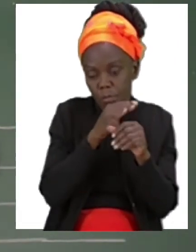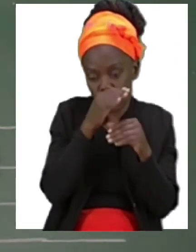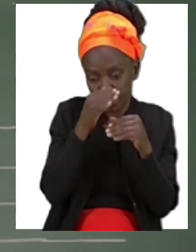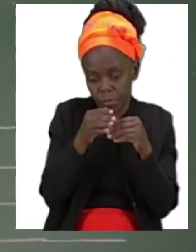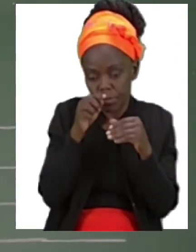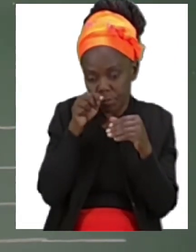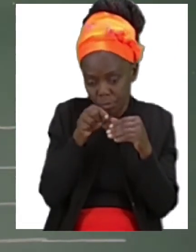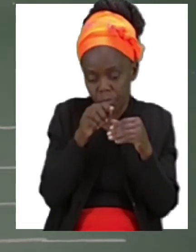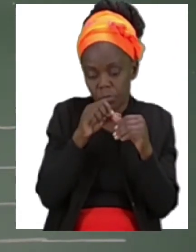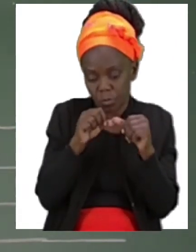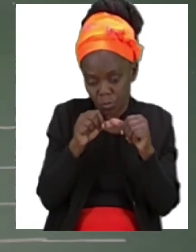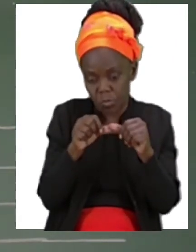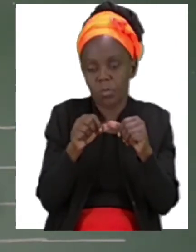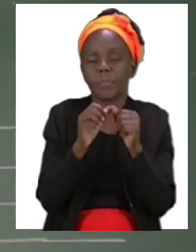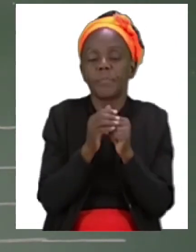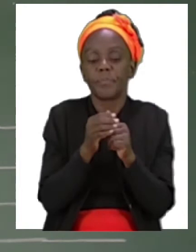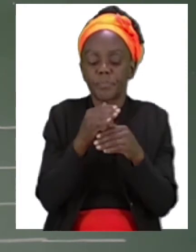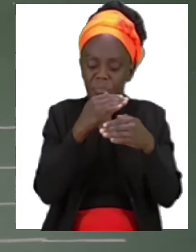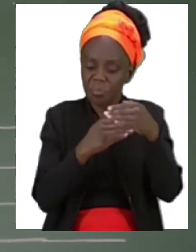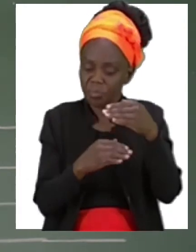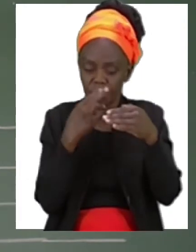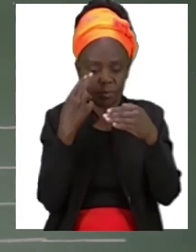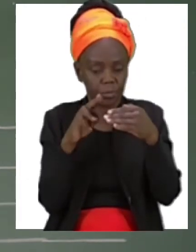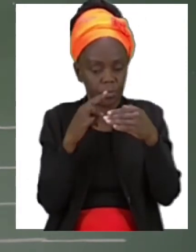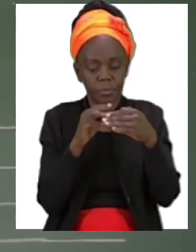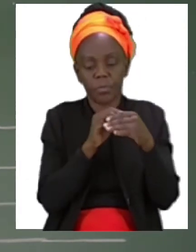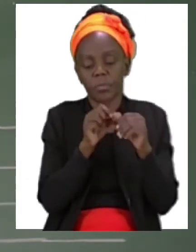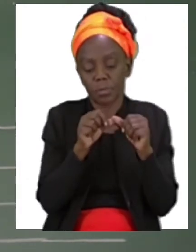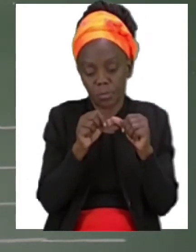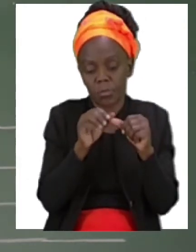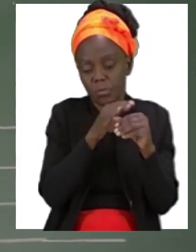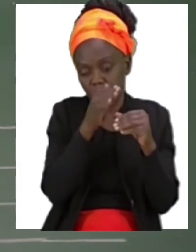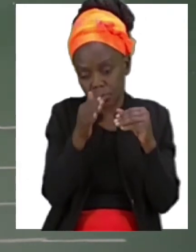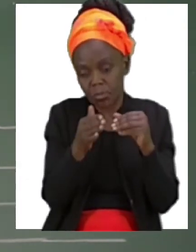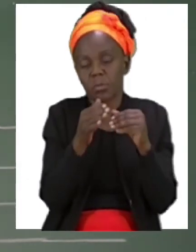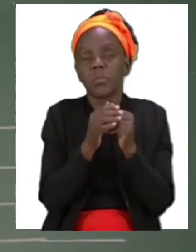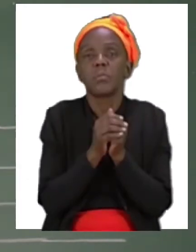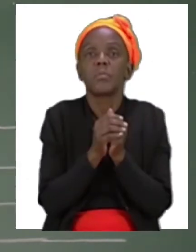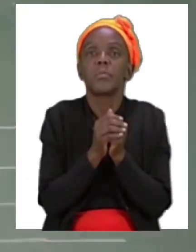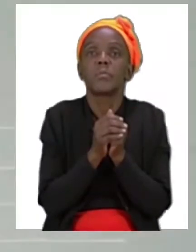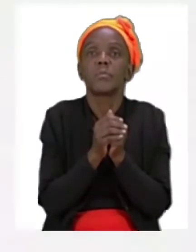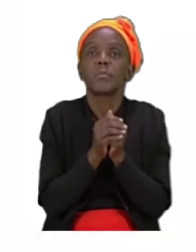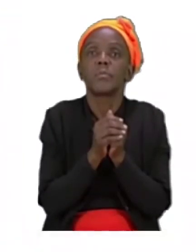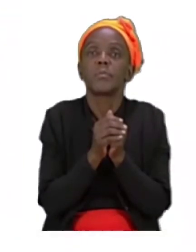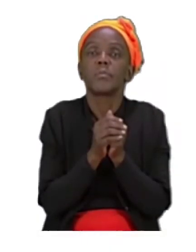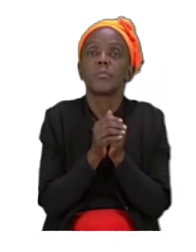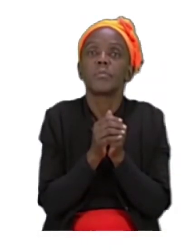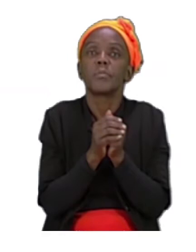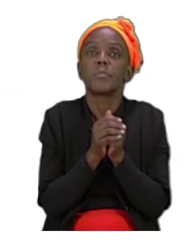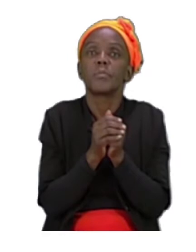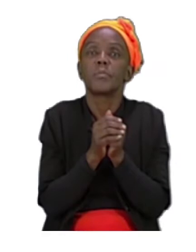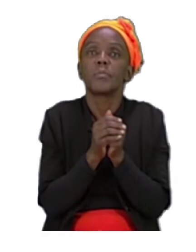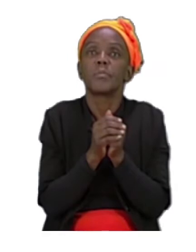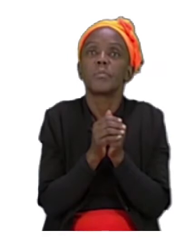our full stop. Let's see what else we can say about our friend. Let's take a look. We have